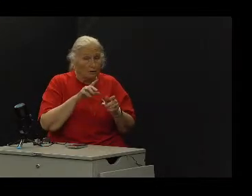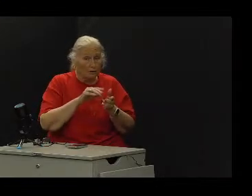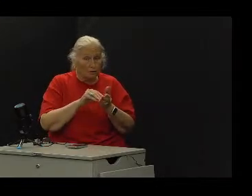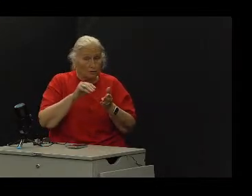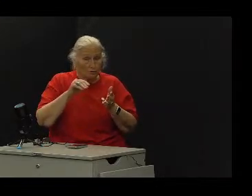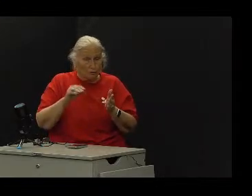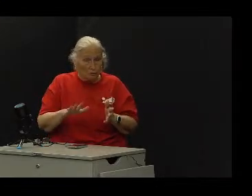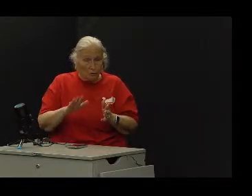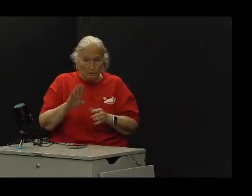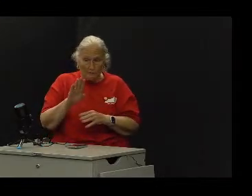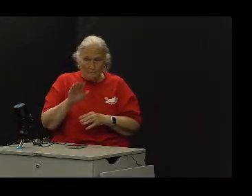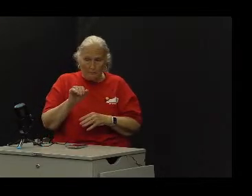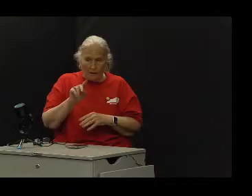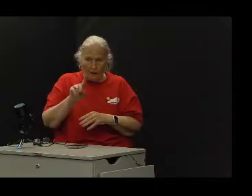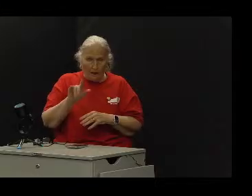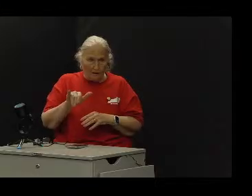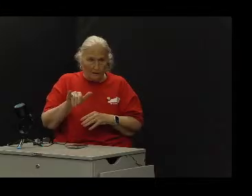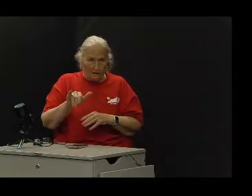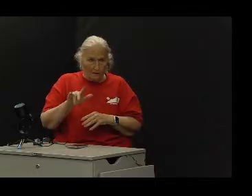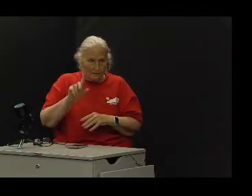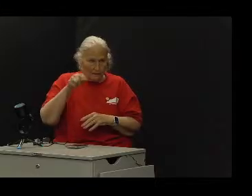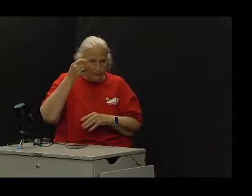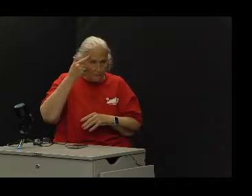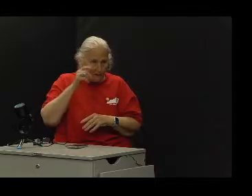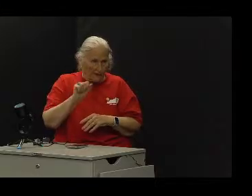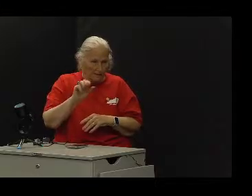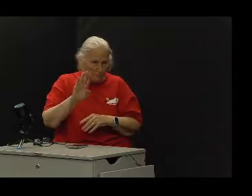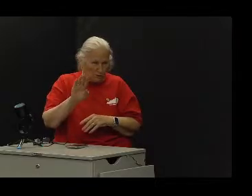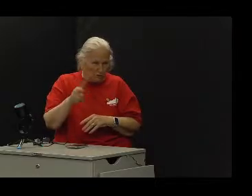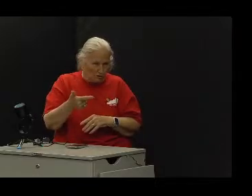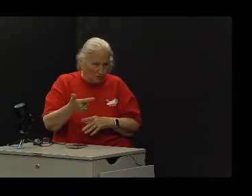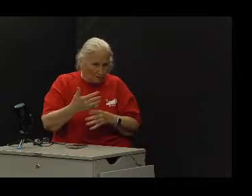those available for people to stay in.